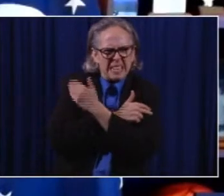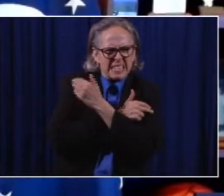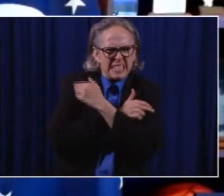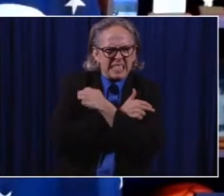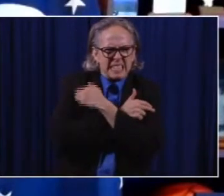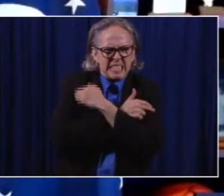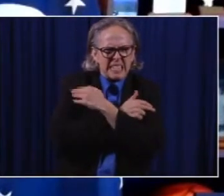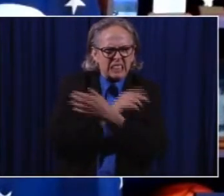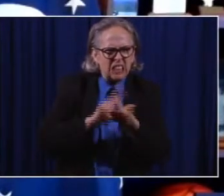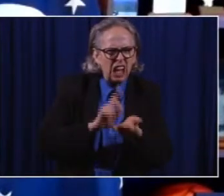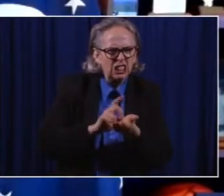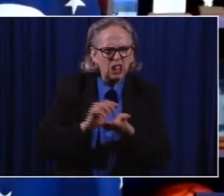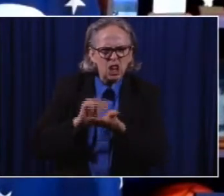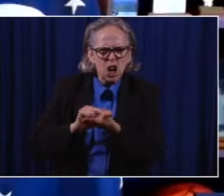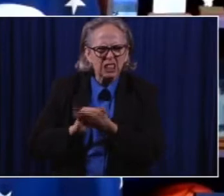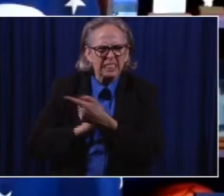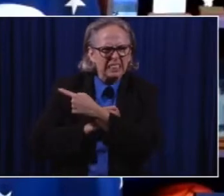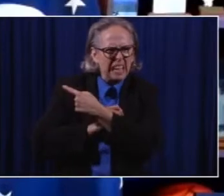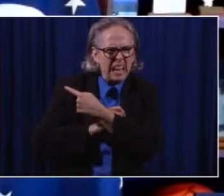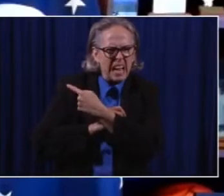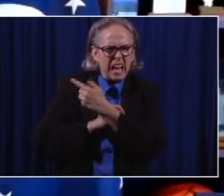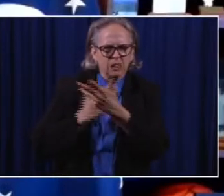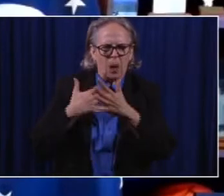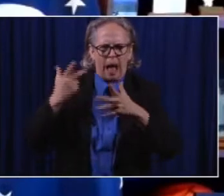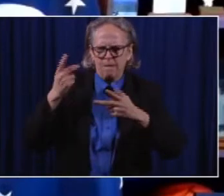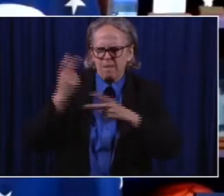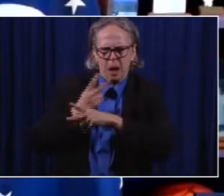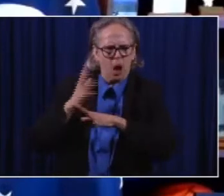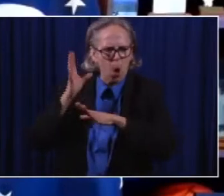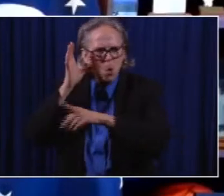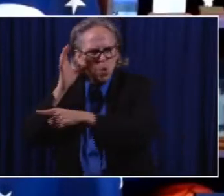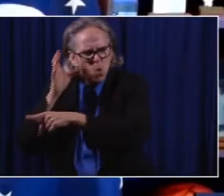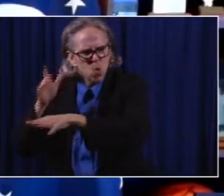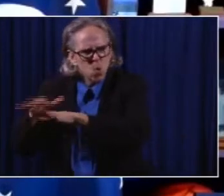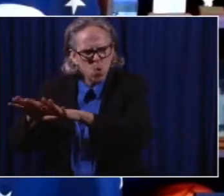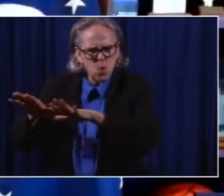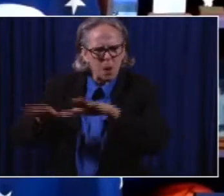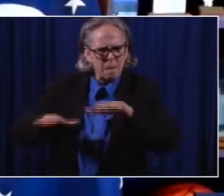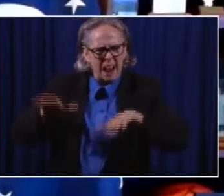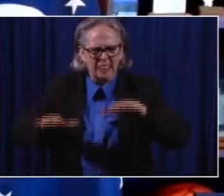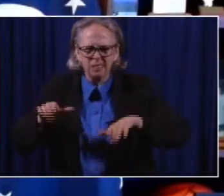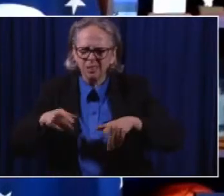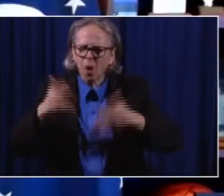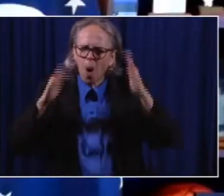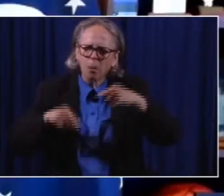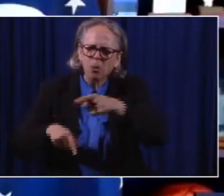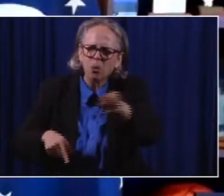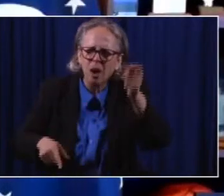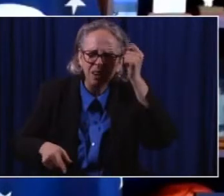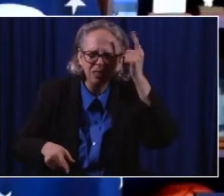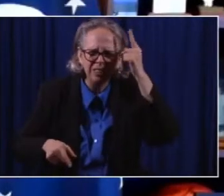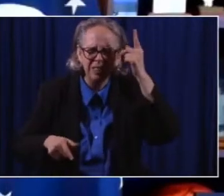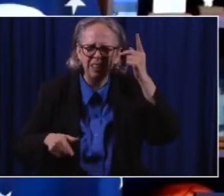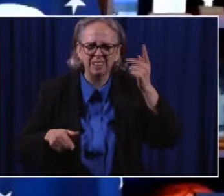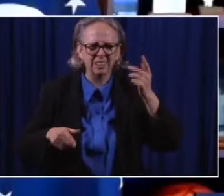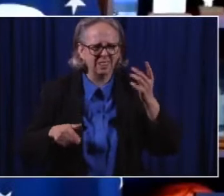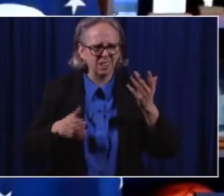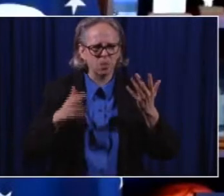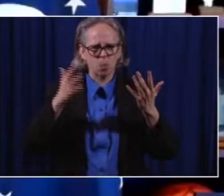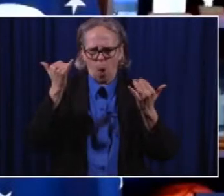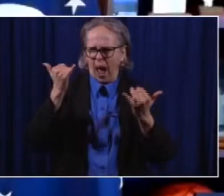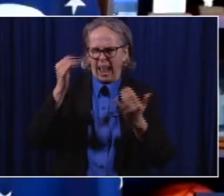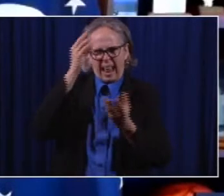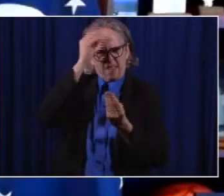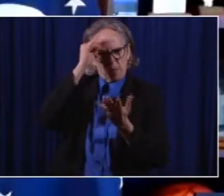and try to find that balance. And hopefully we're communicating that. That's why we give you the data. That's why we try. This is a